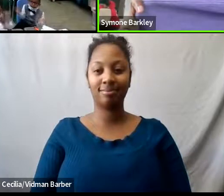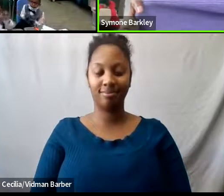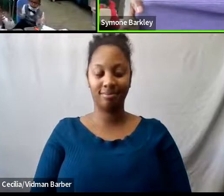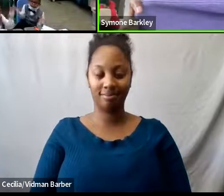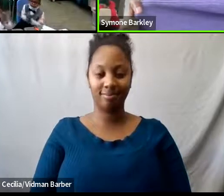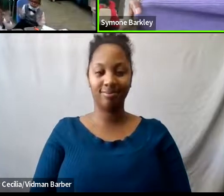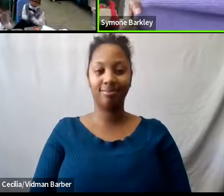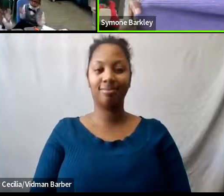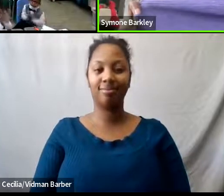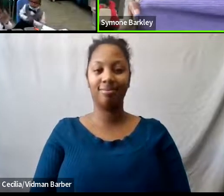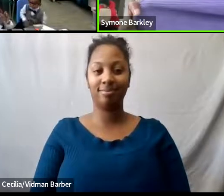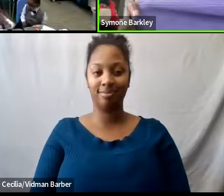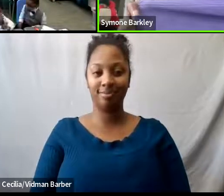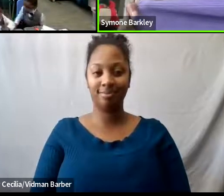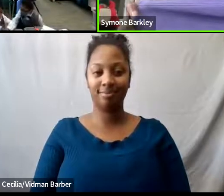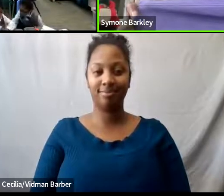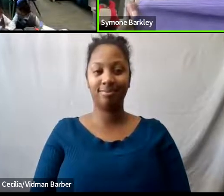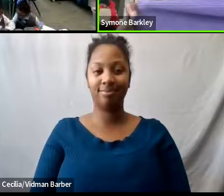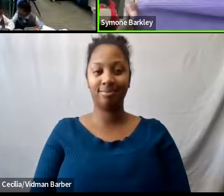Okay.